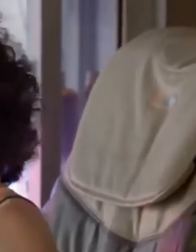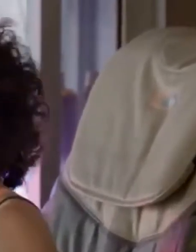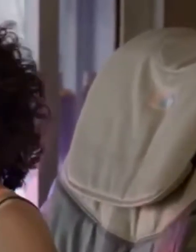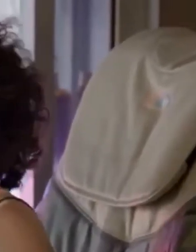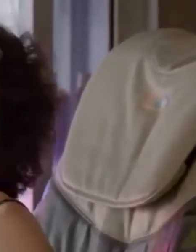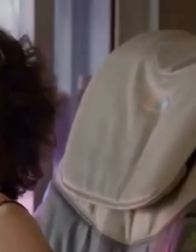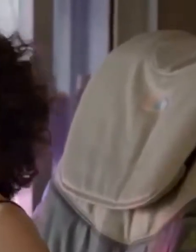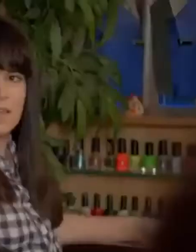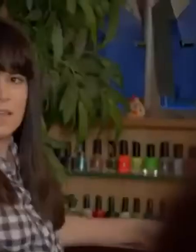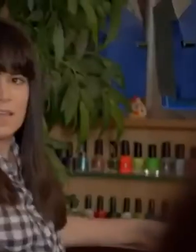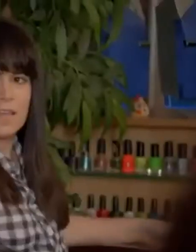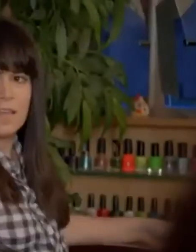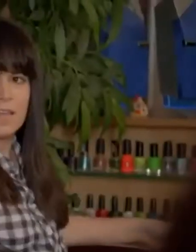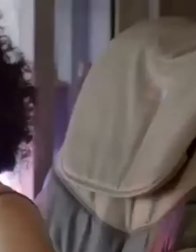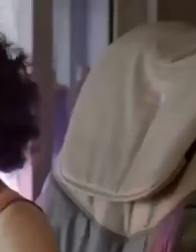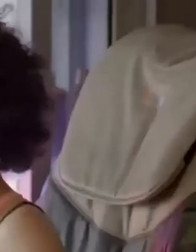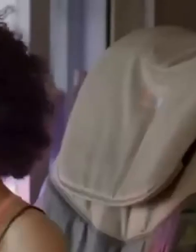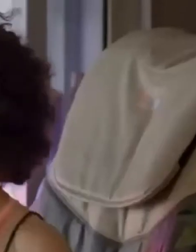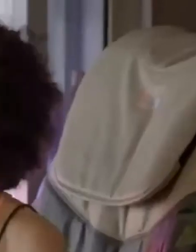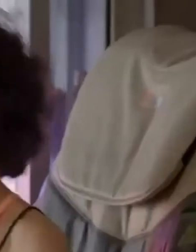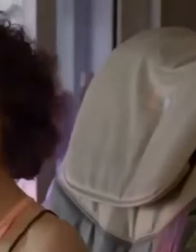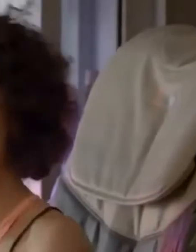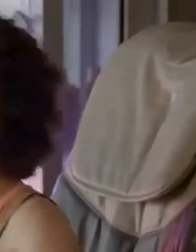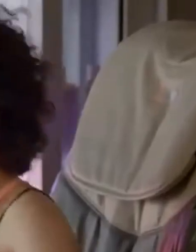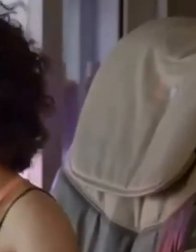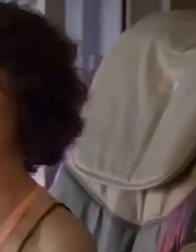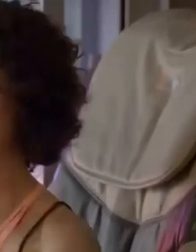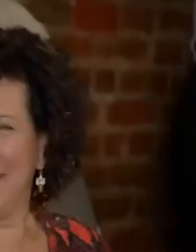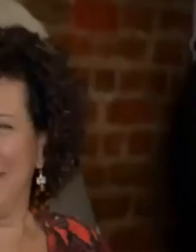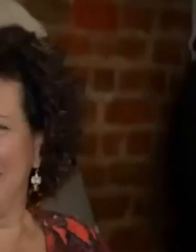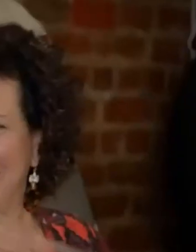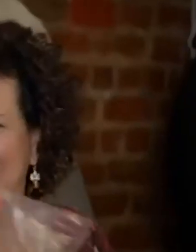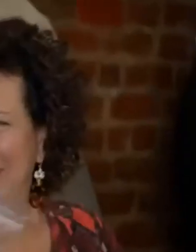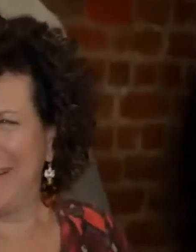the main line, King of Prussia Mall.